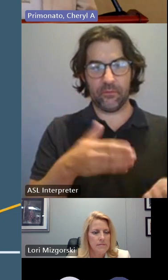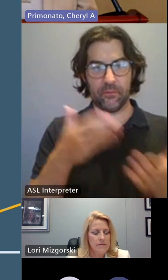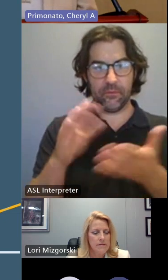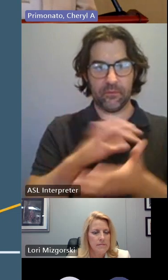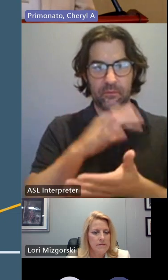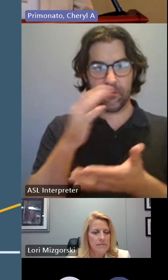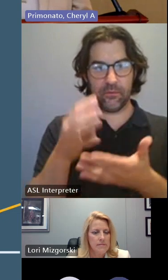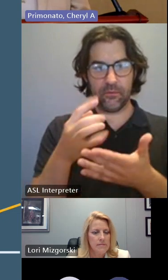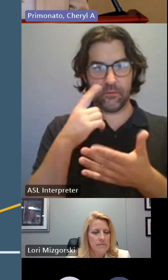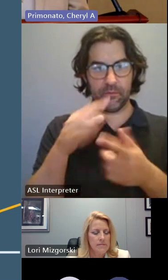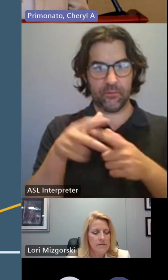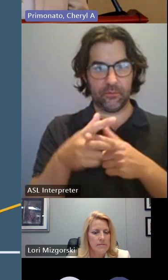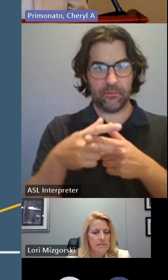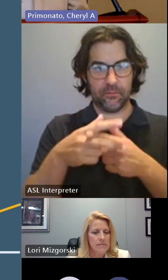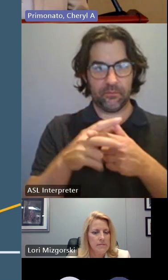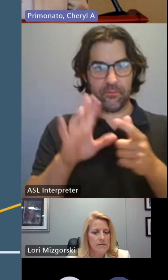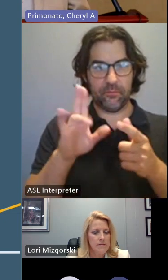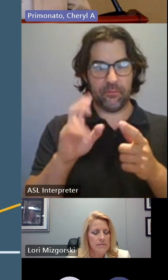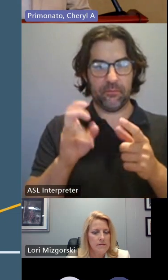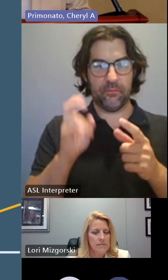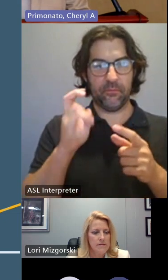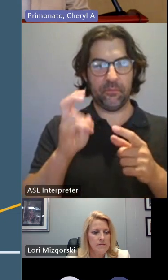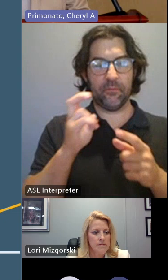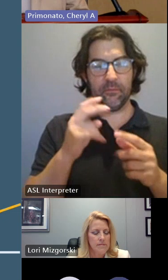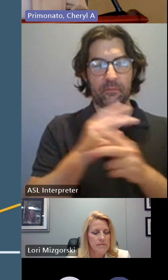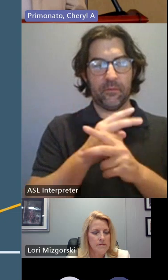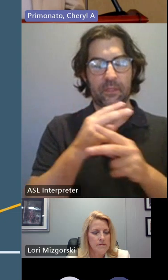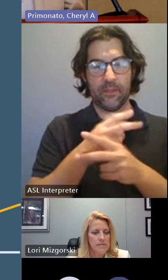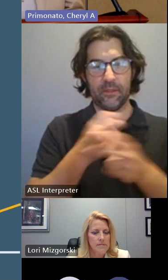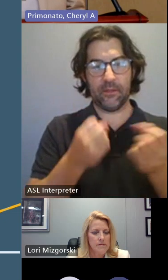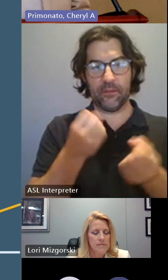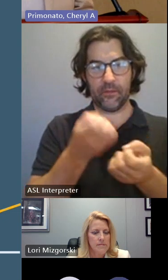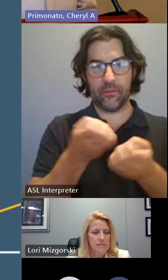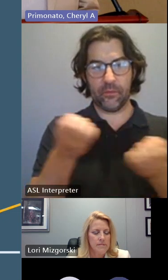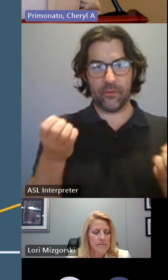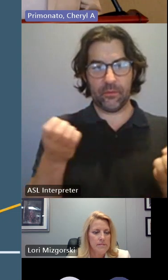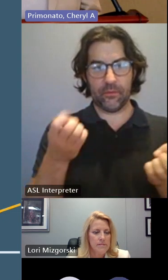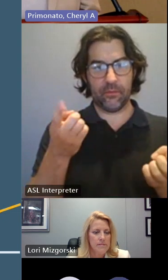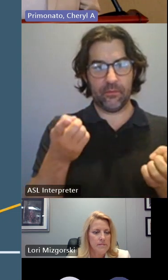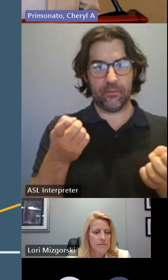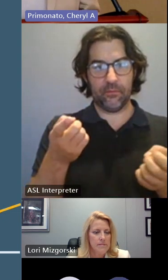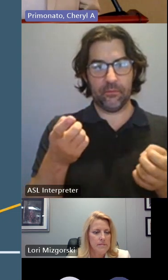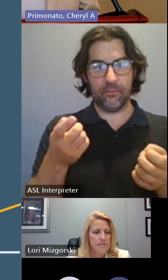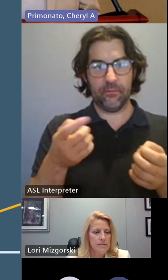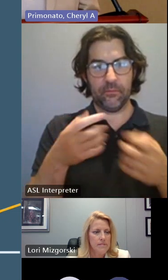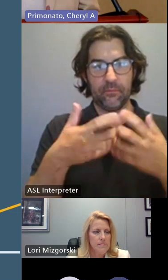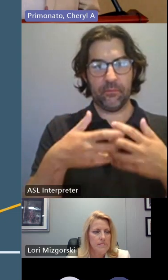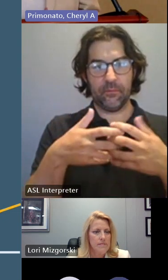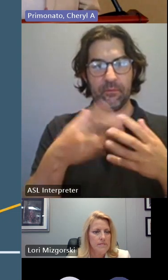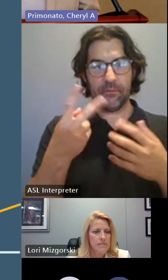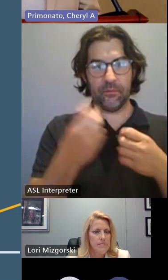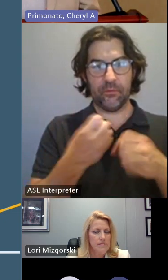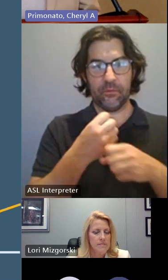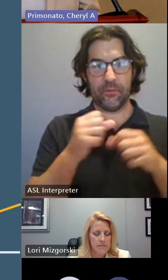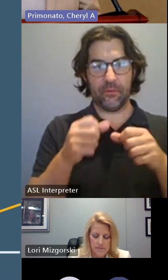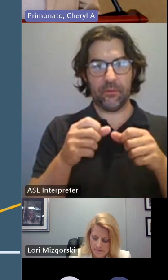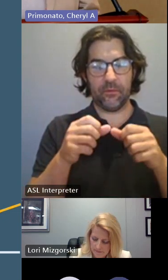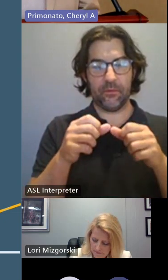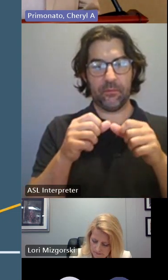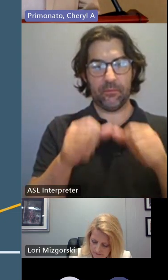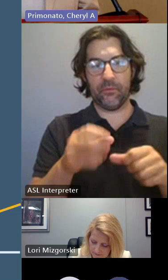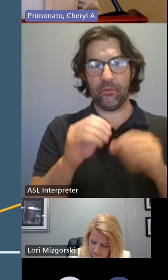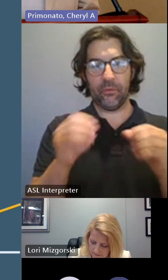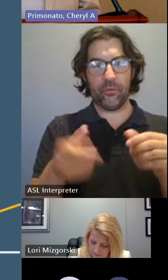of PRT's bus fleet and highway vehicle equipment Cummins diesel engines over a 2-year period with no renewal